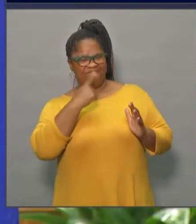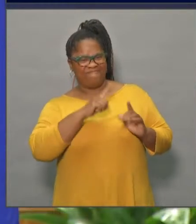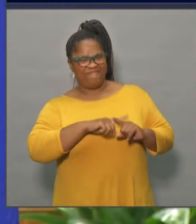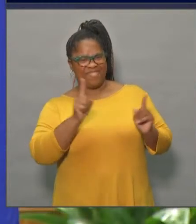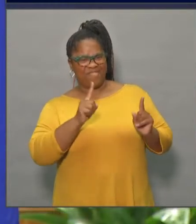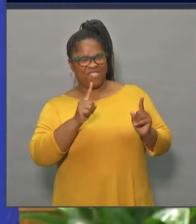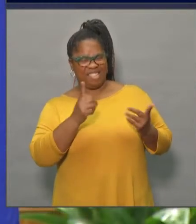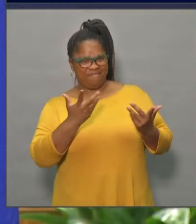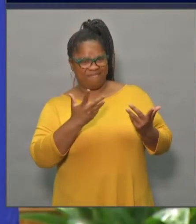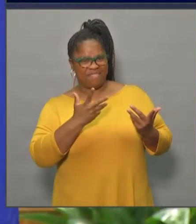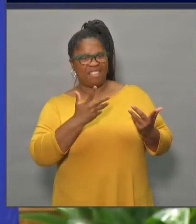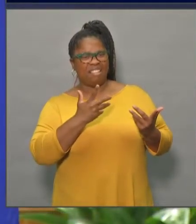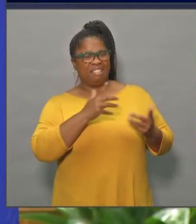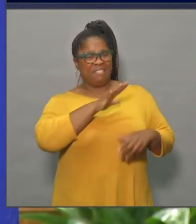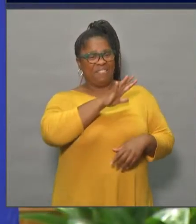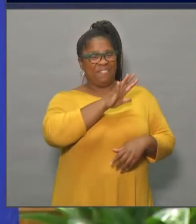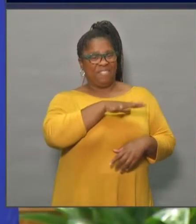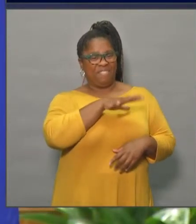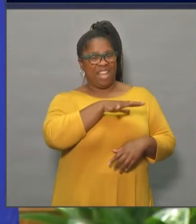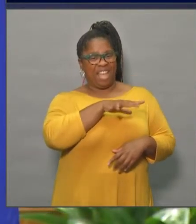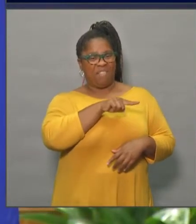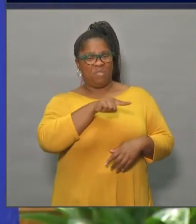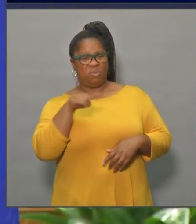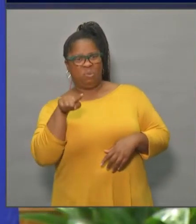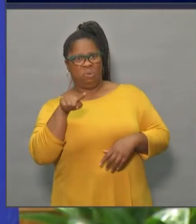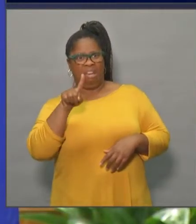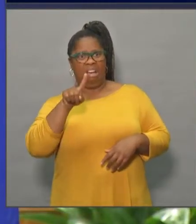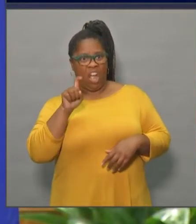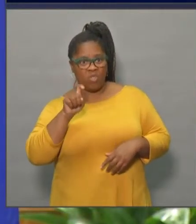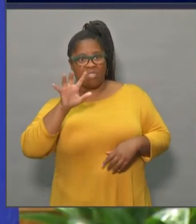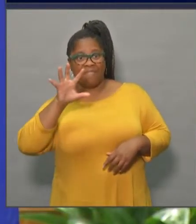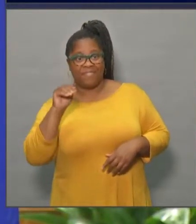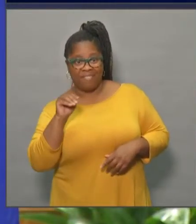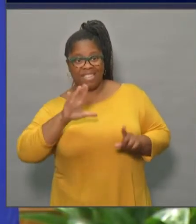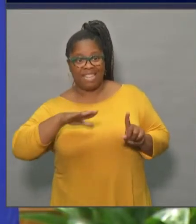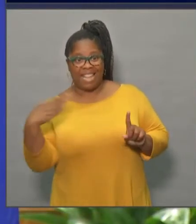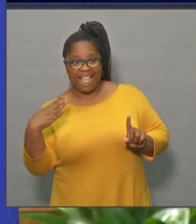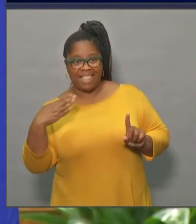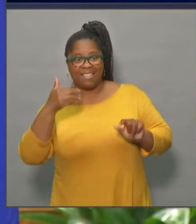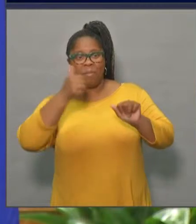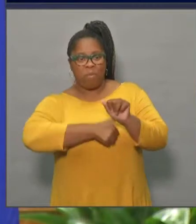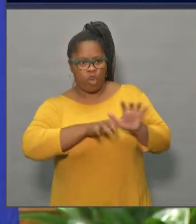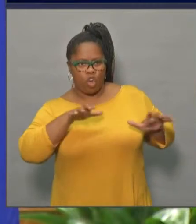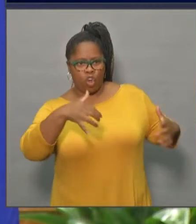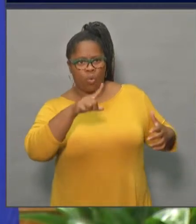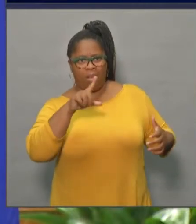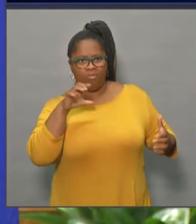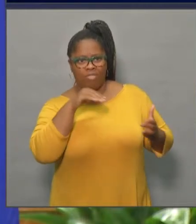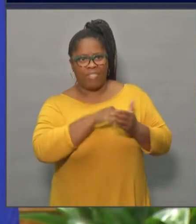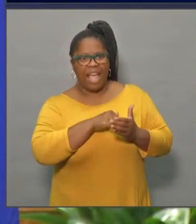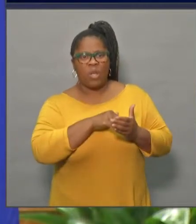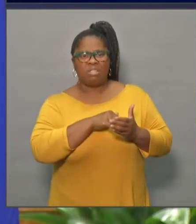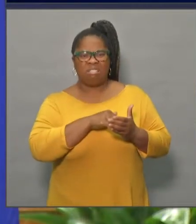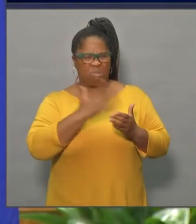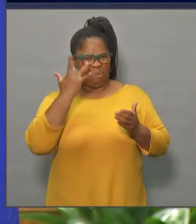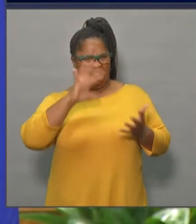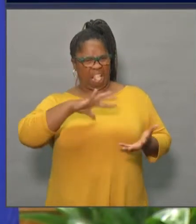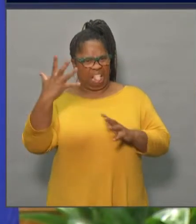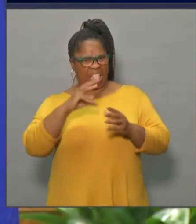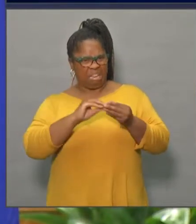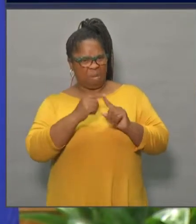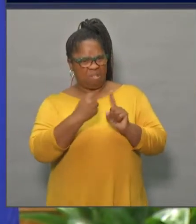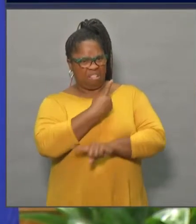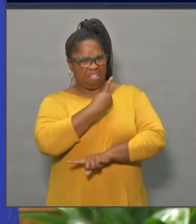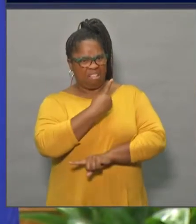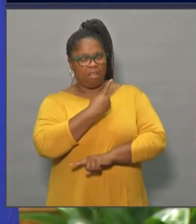55 deaths and 150 deaths per 100,000 people. That's just because of the fact that